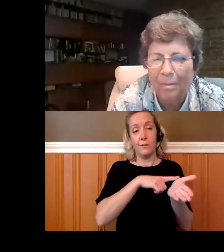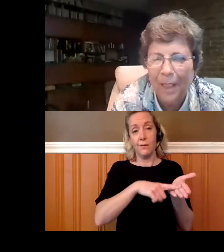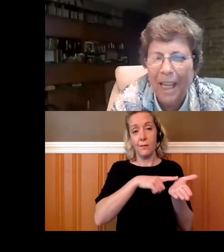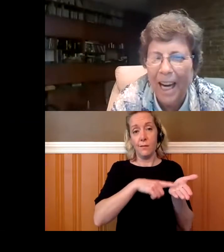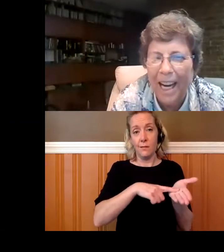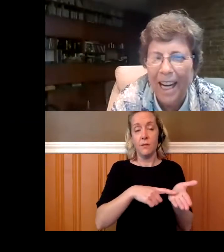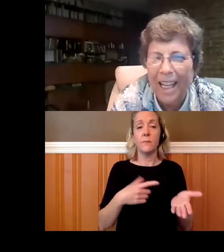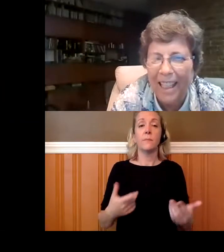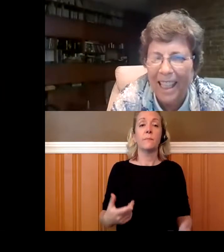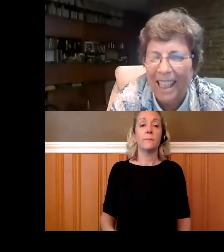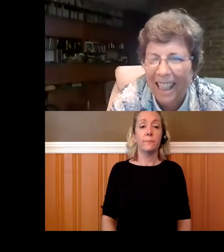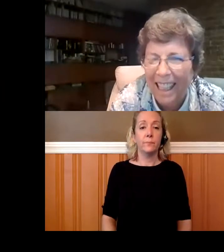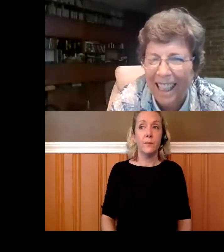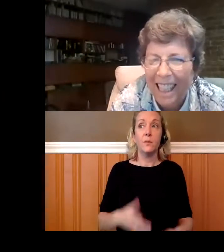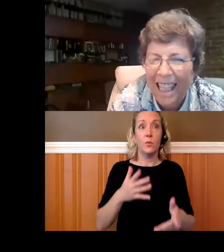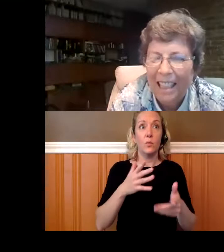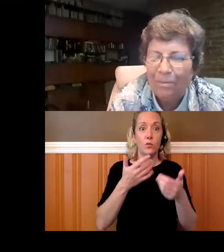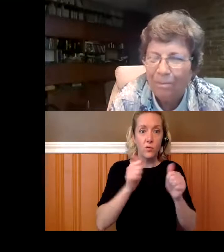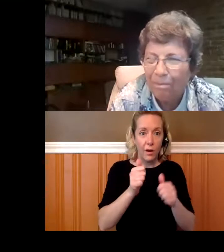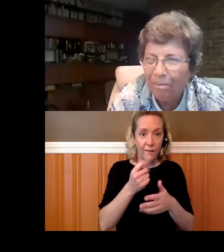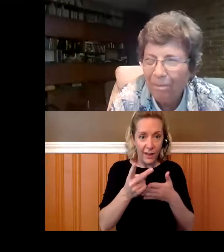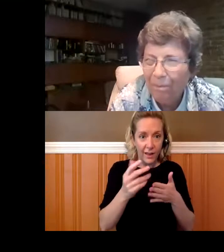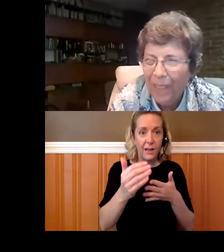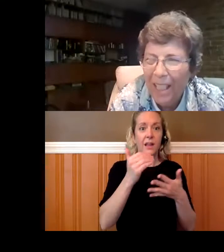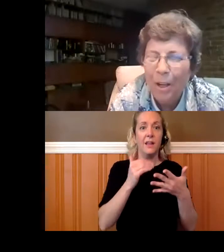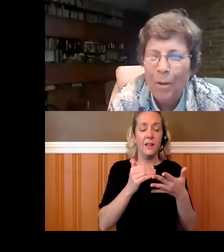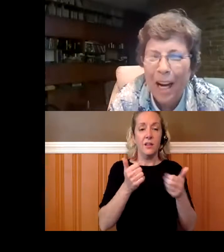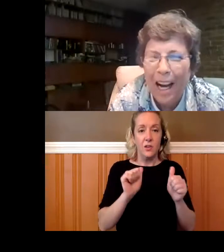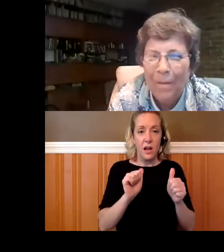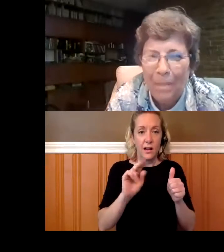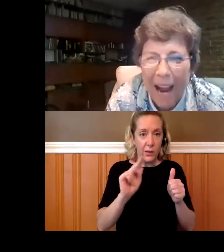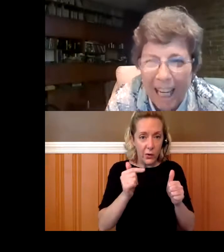So how many backup plans did he have to accomplish that?